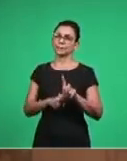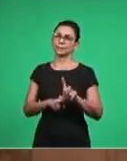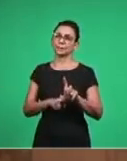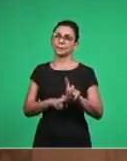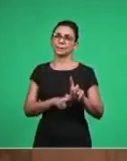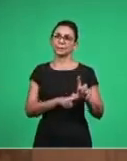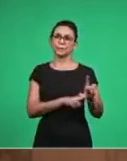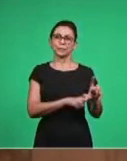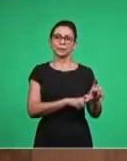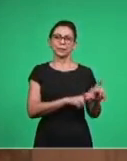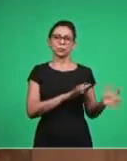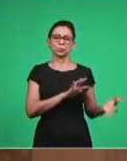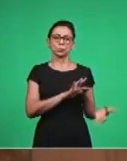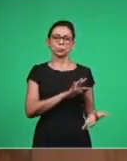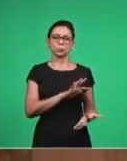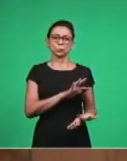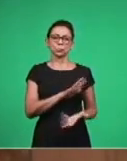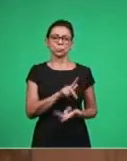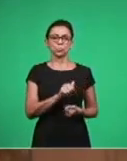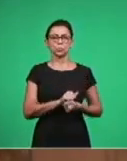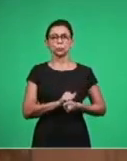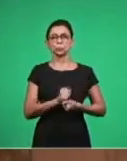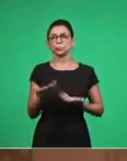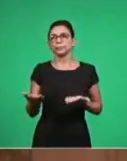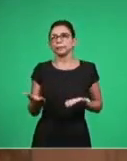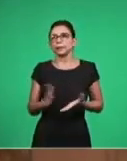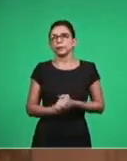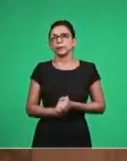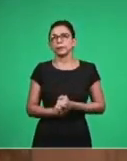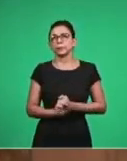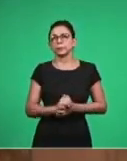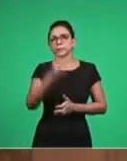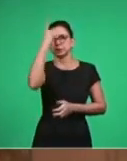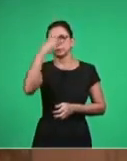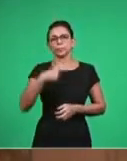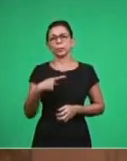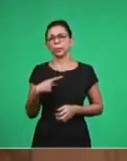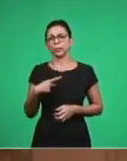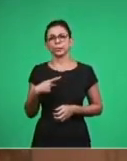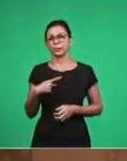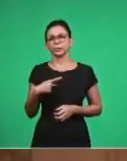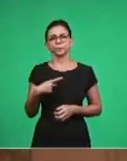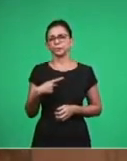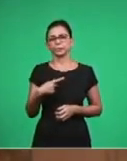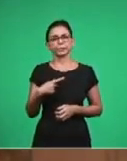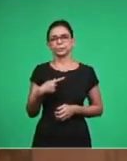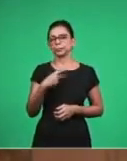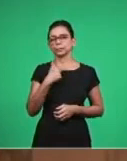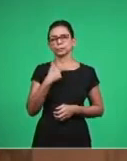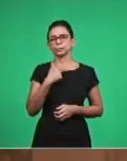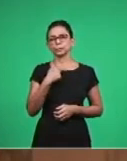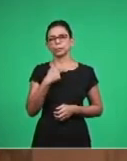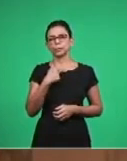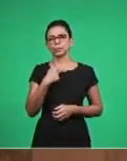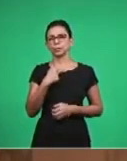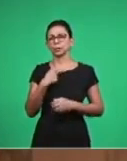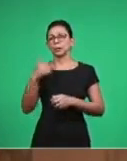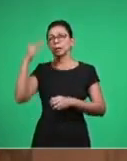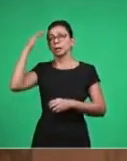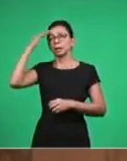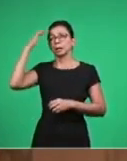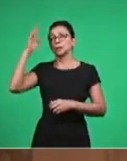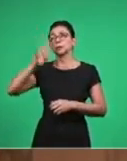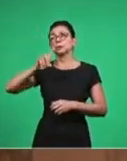When they start to be independent, they put their feet on the floor, it's over. This doesn't exist in our midst. We